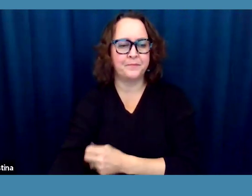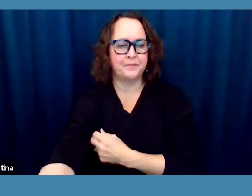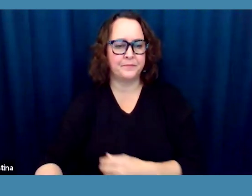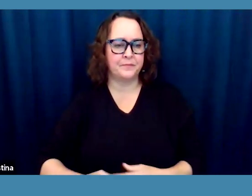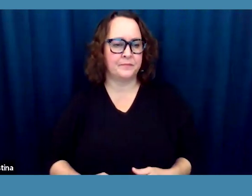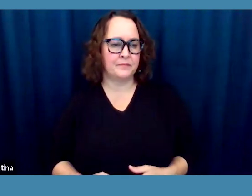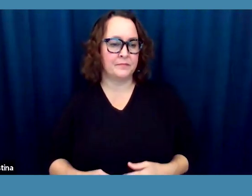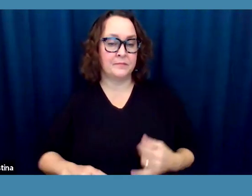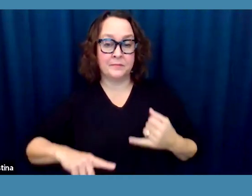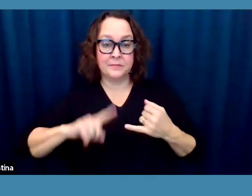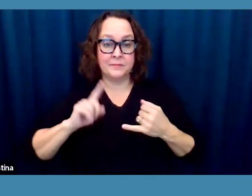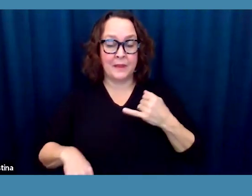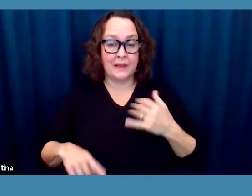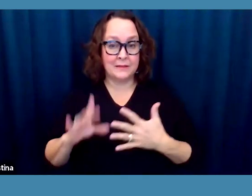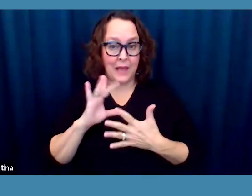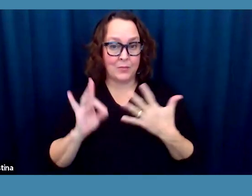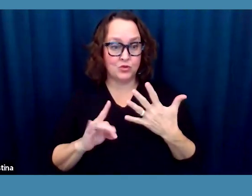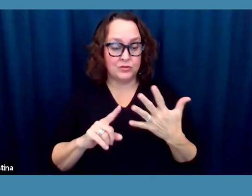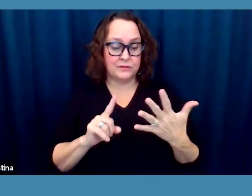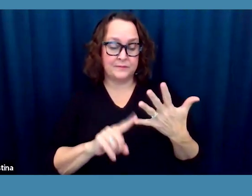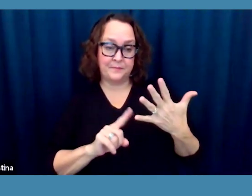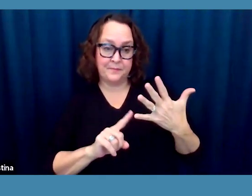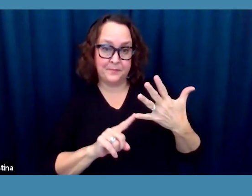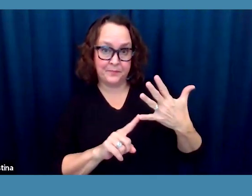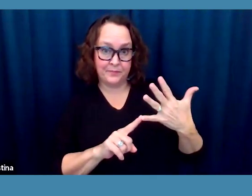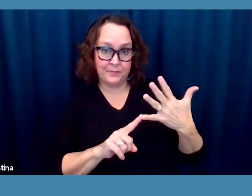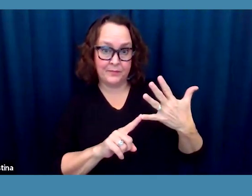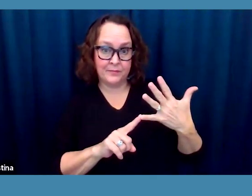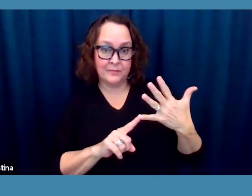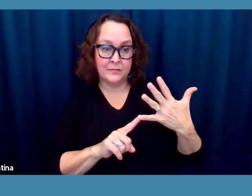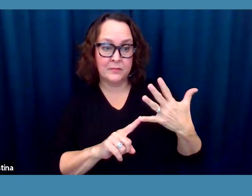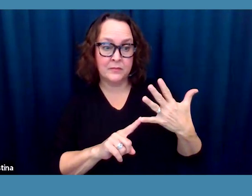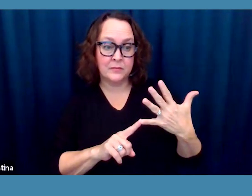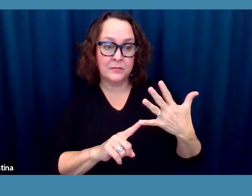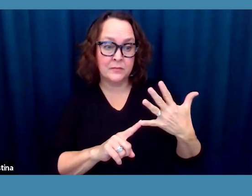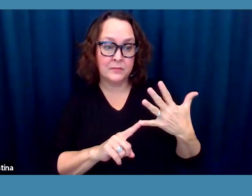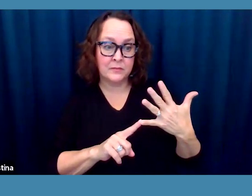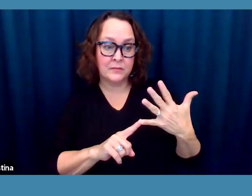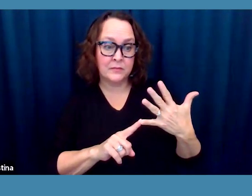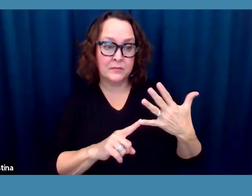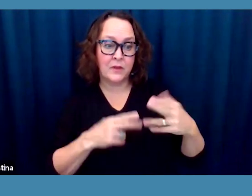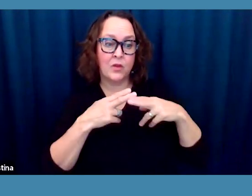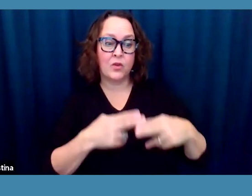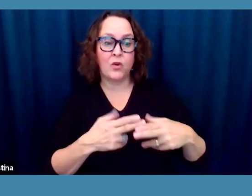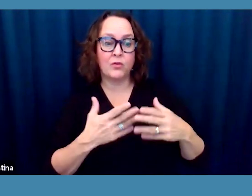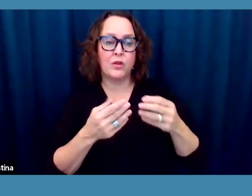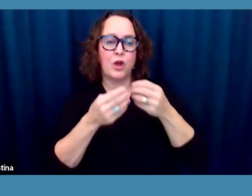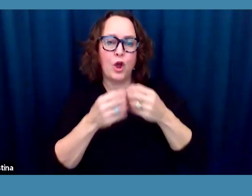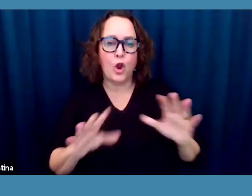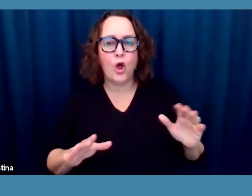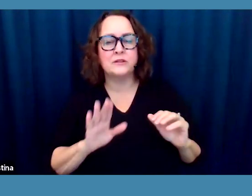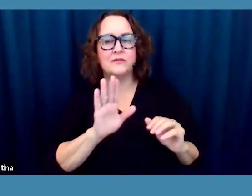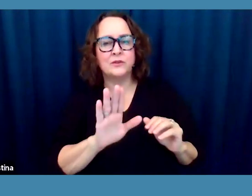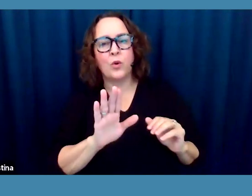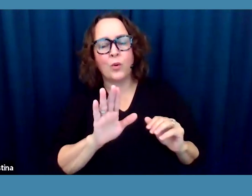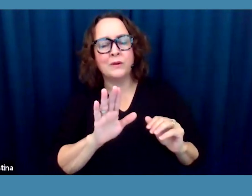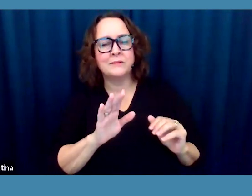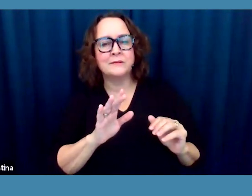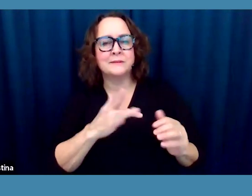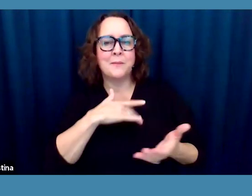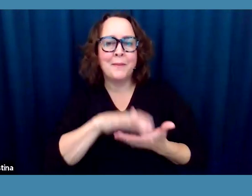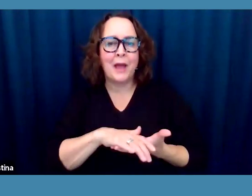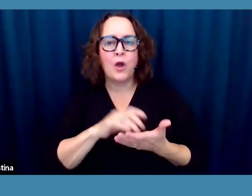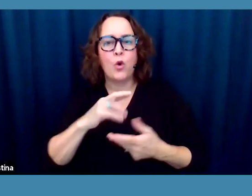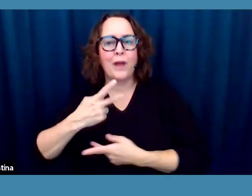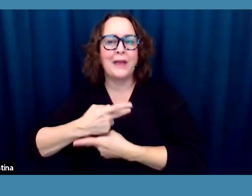the final option for what could constitute a significant change in circumstances would be the loss of your spouse or caregiver. So